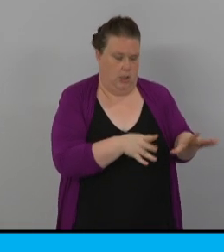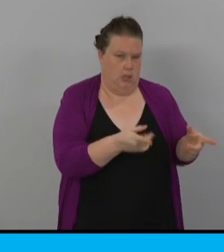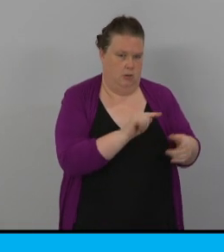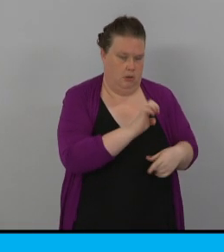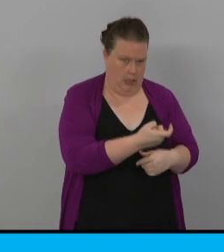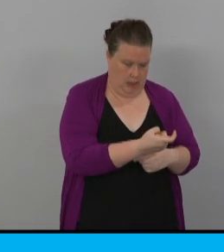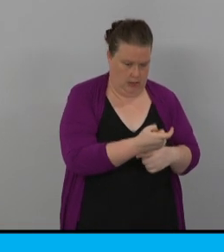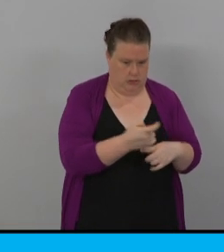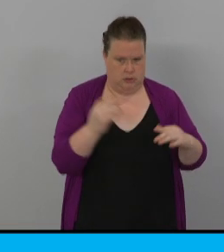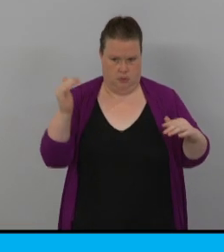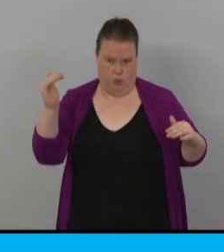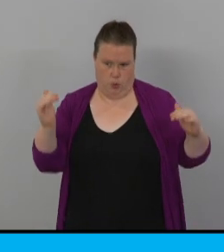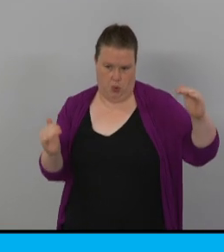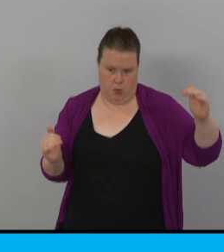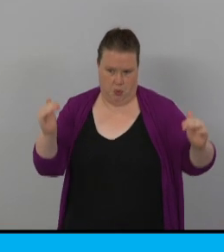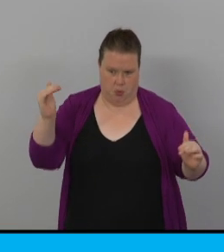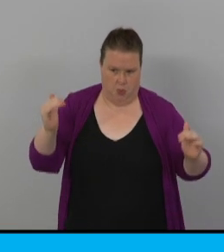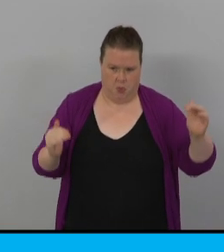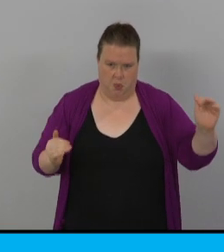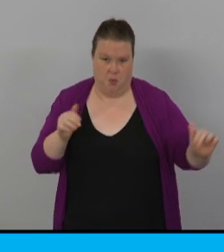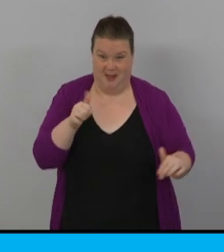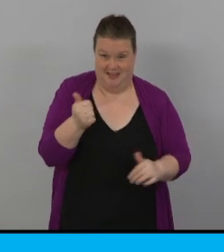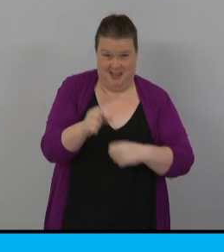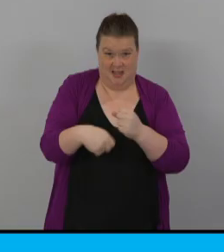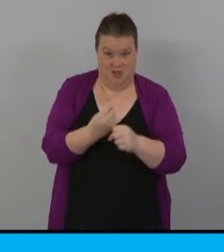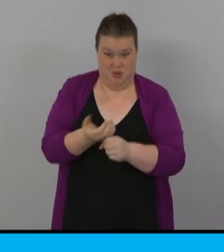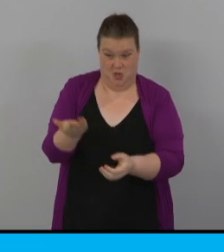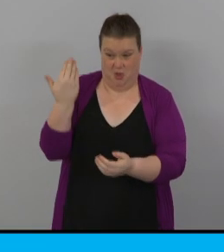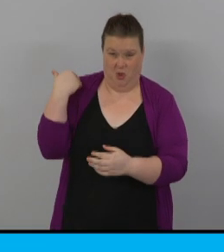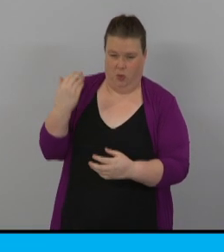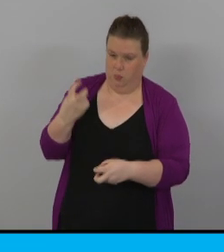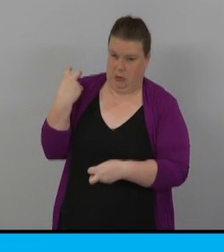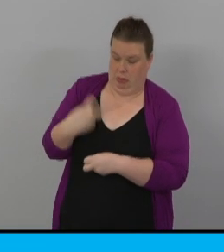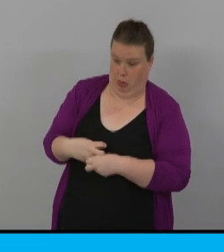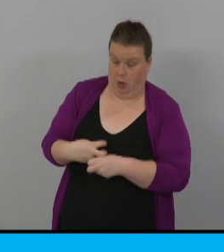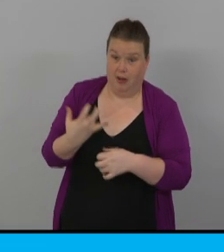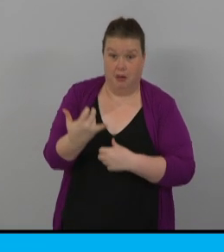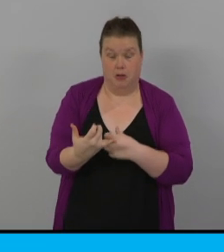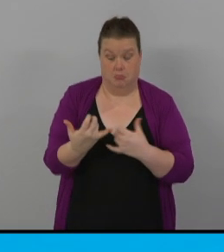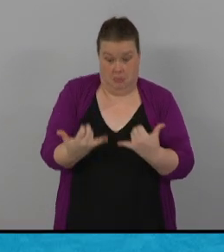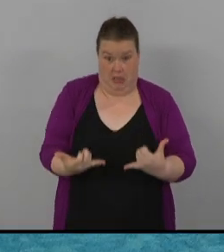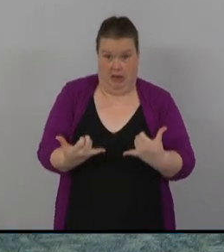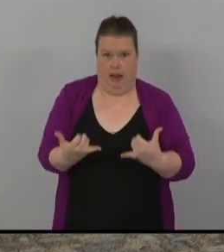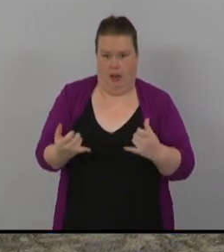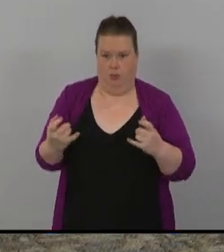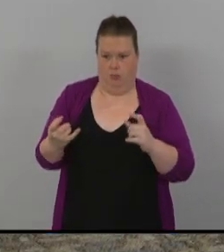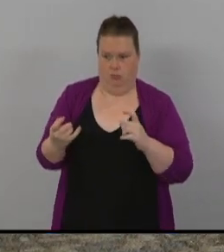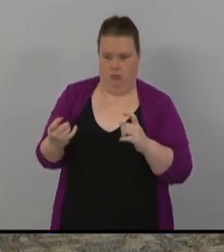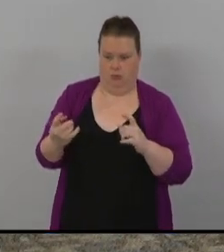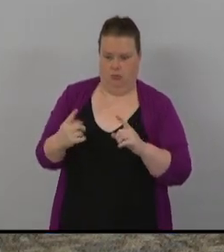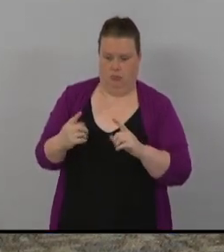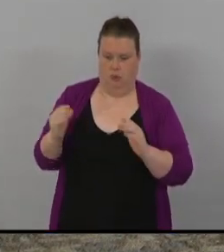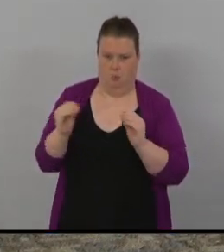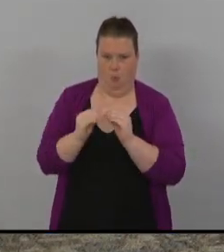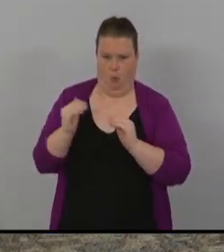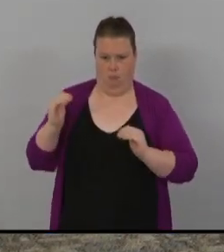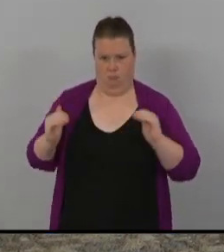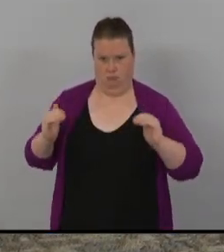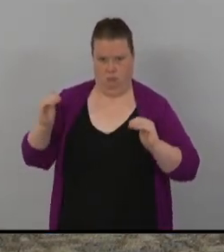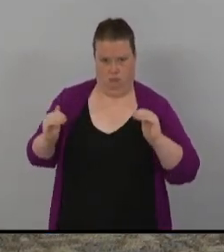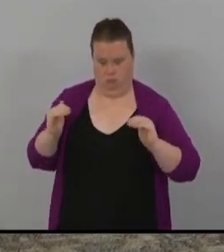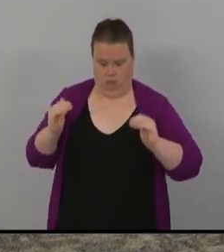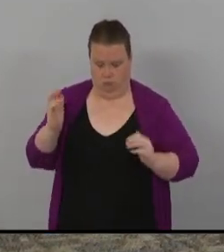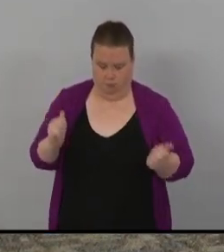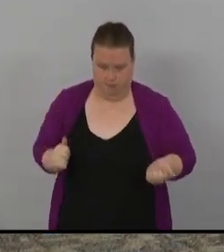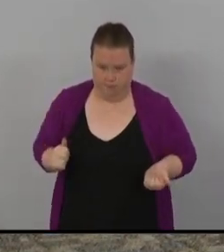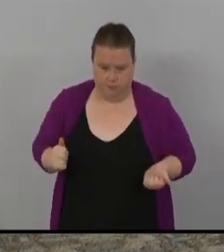public hearing, and it must be held prior to the adoption of the budget and tax rate. We will do our public hearing on the night of